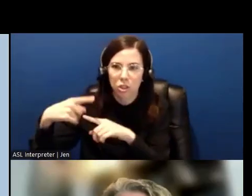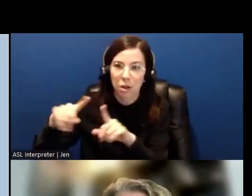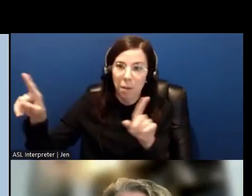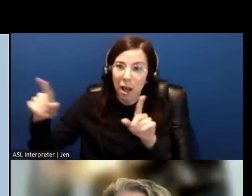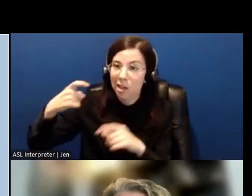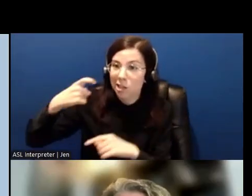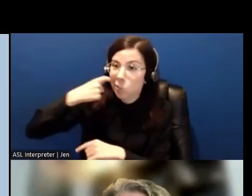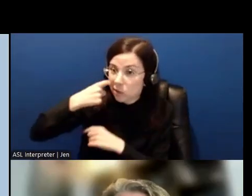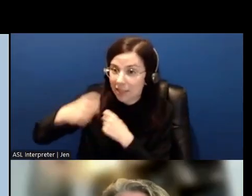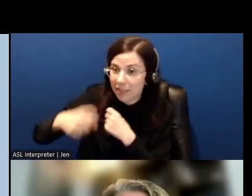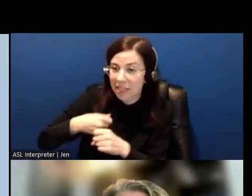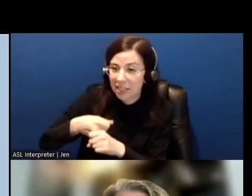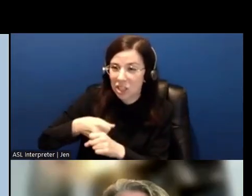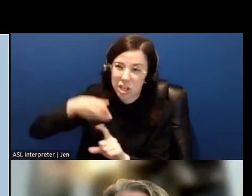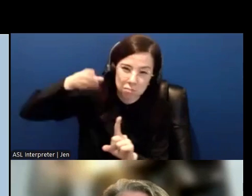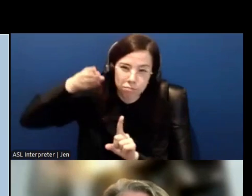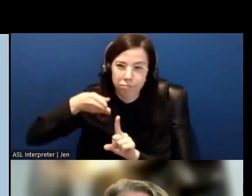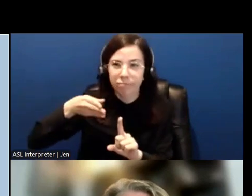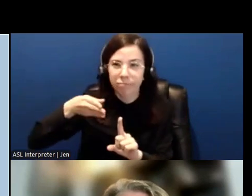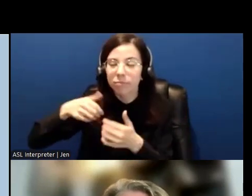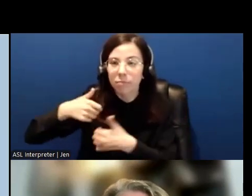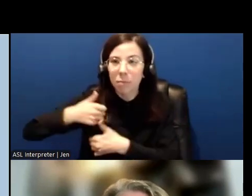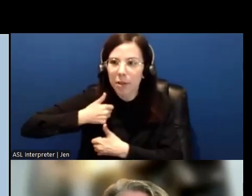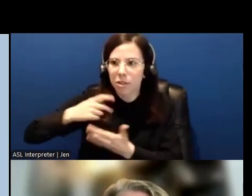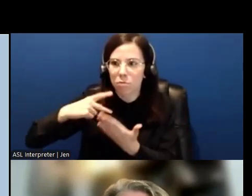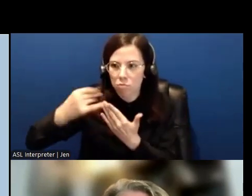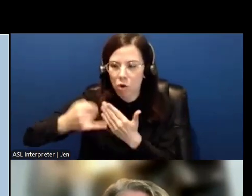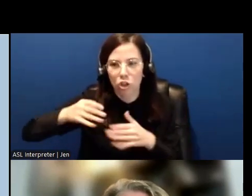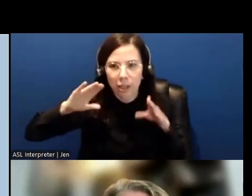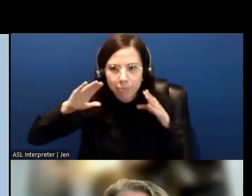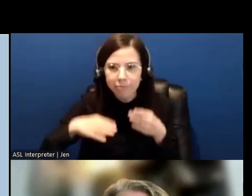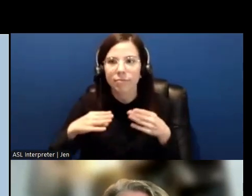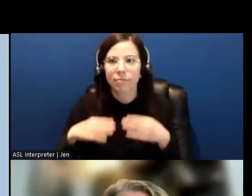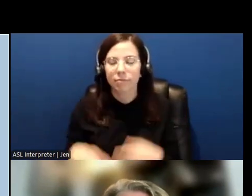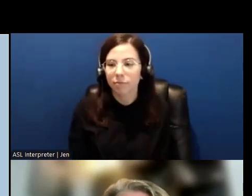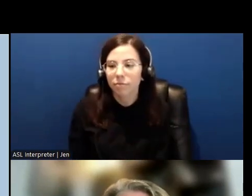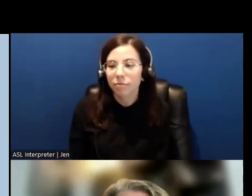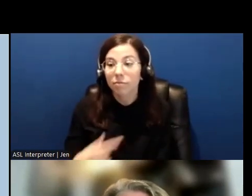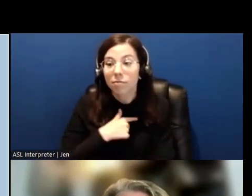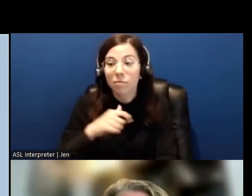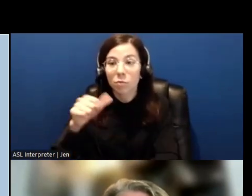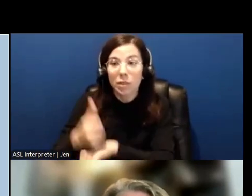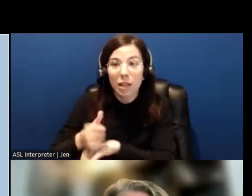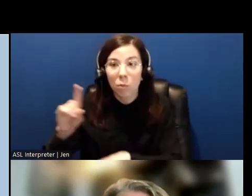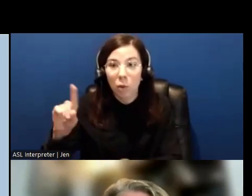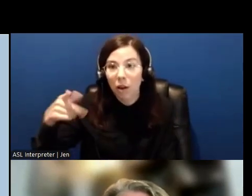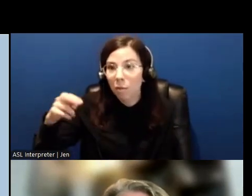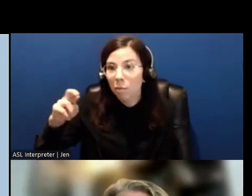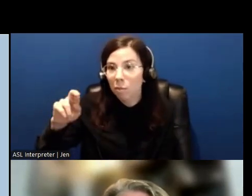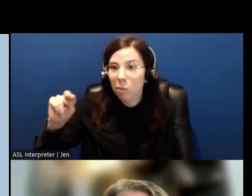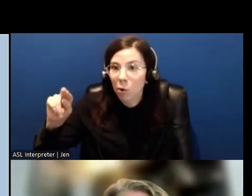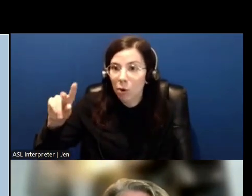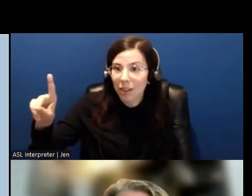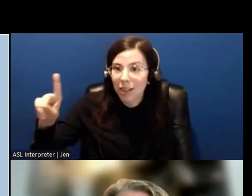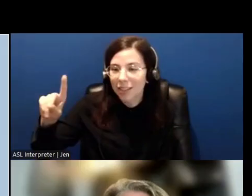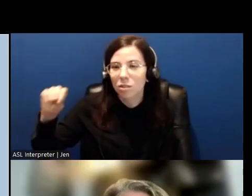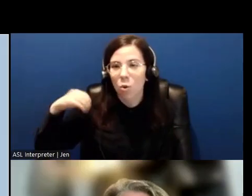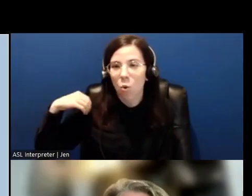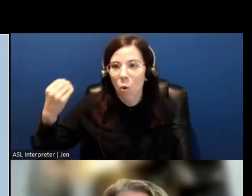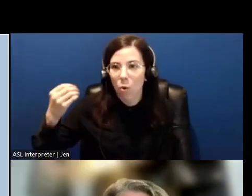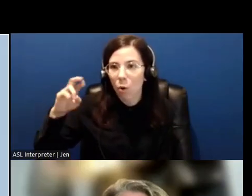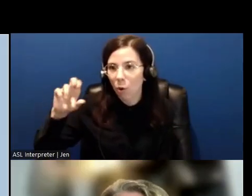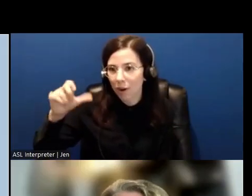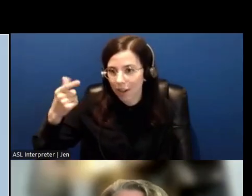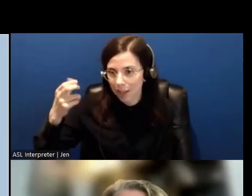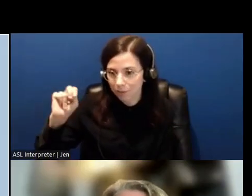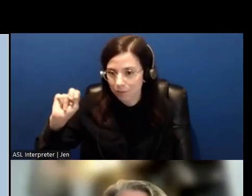in the recent years on this military project. We are based in Portland, Oregon at Lewis and Clark Law School, and our